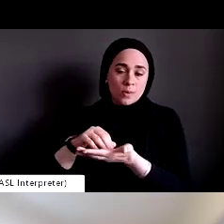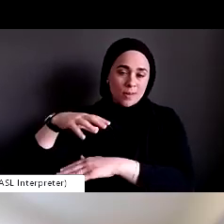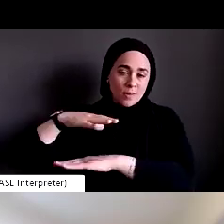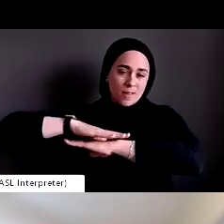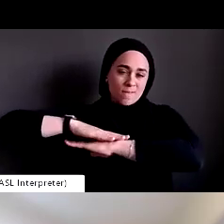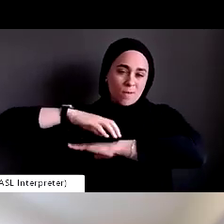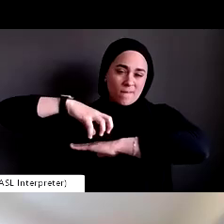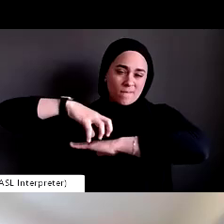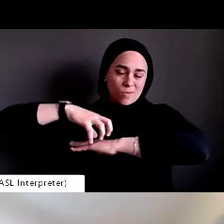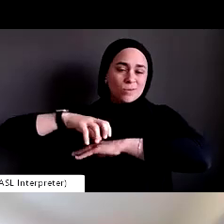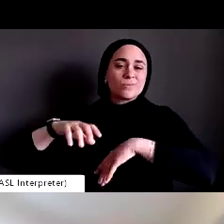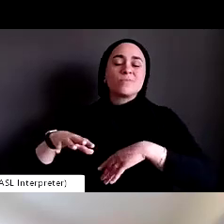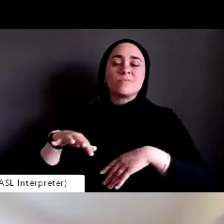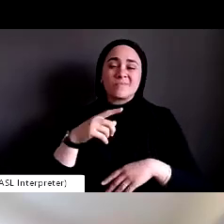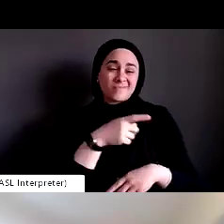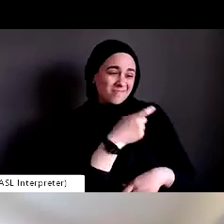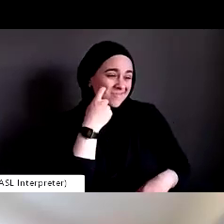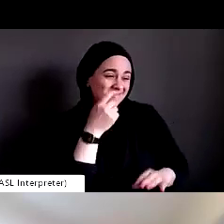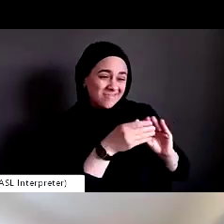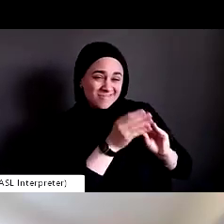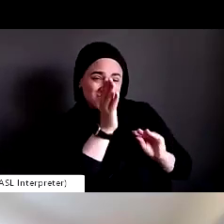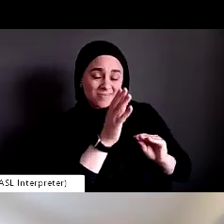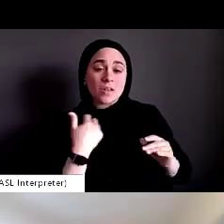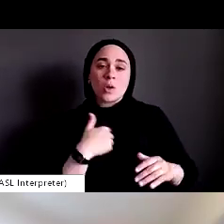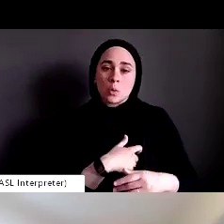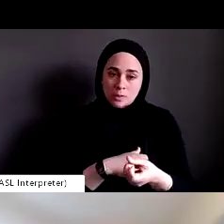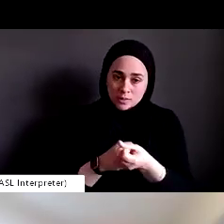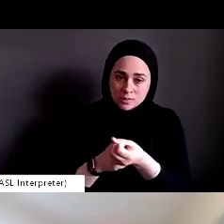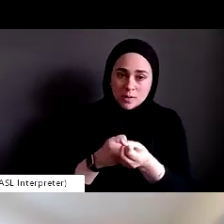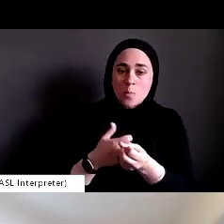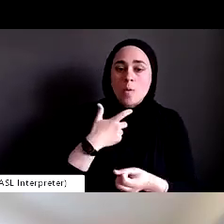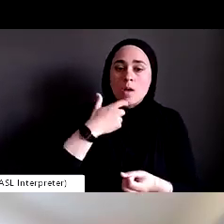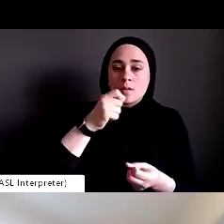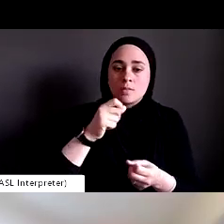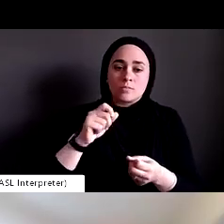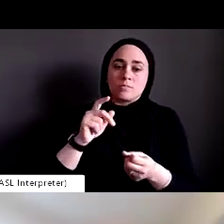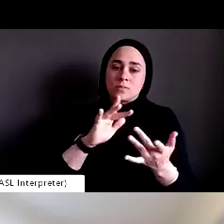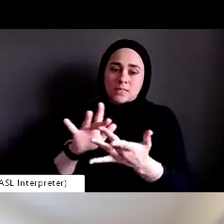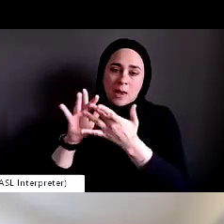similar to what Sarita said, that we support our elder abuse networks across the province as well.